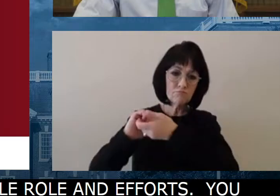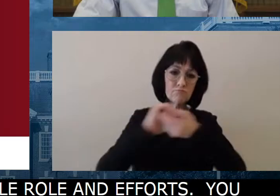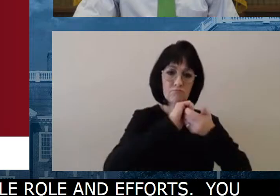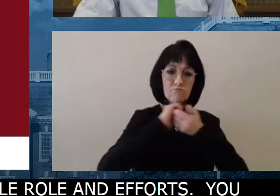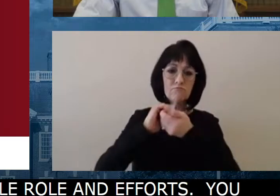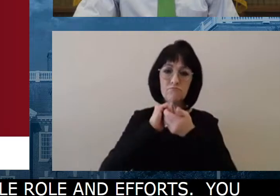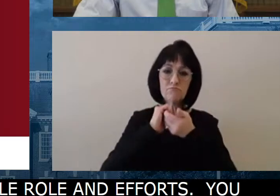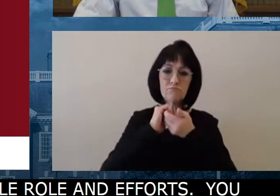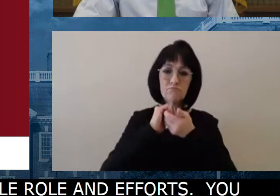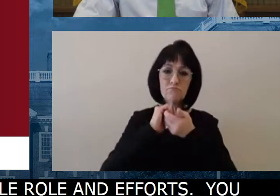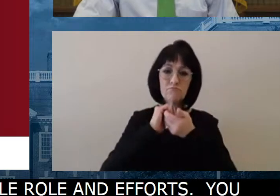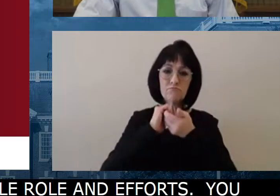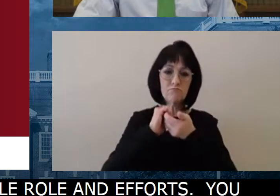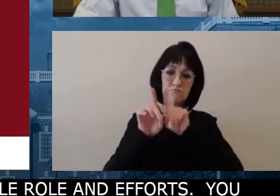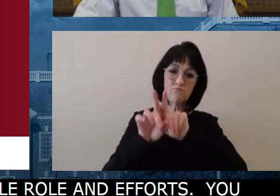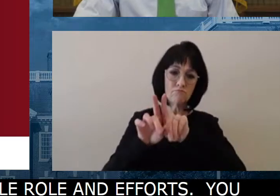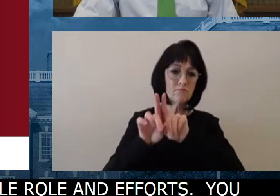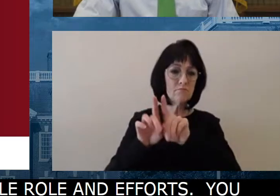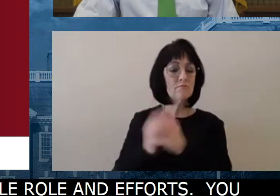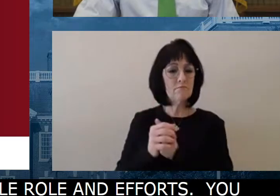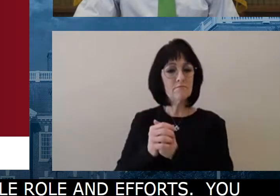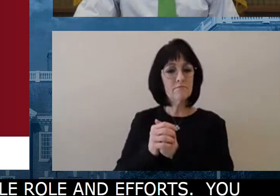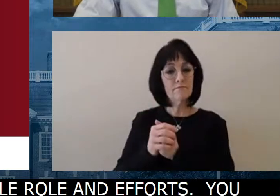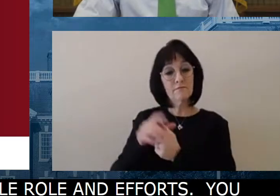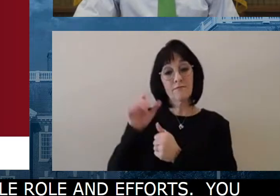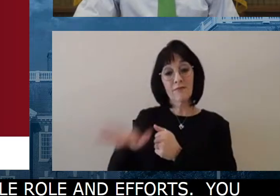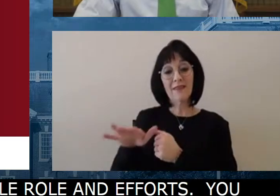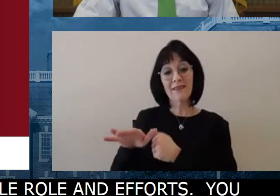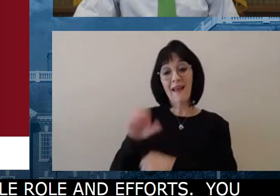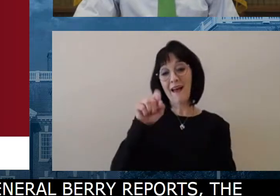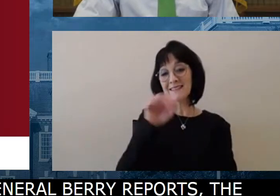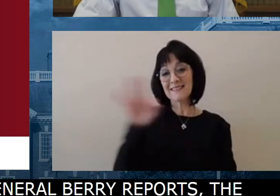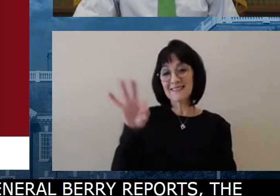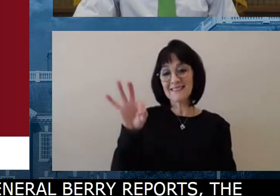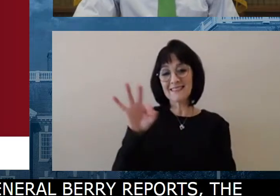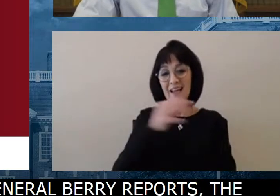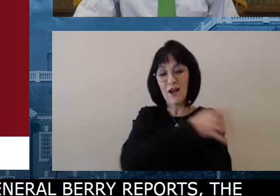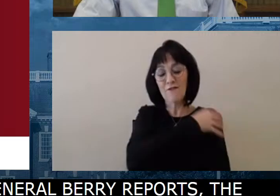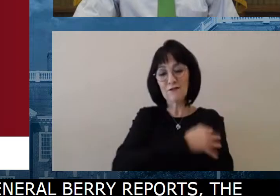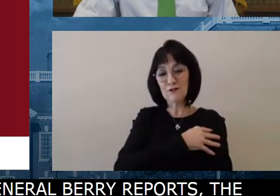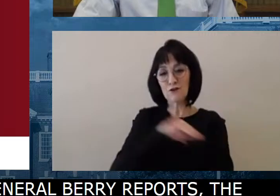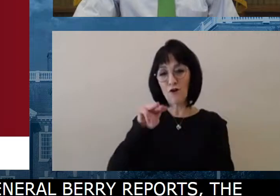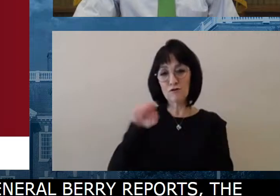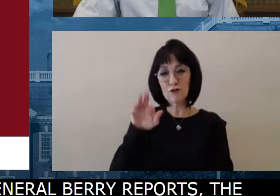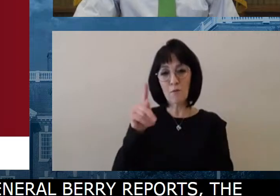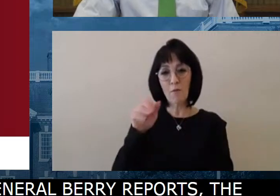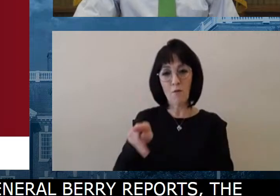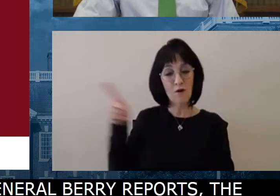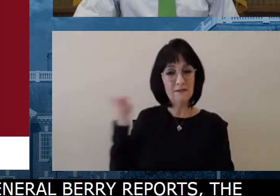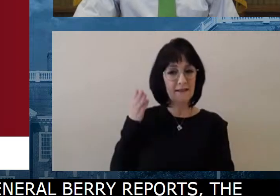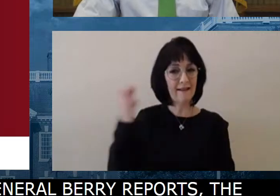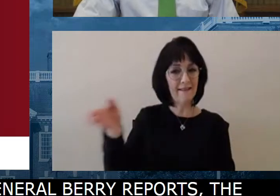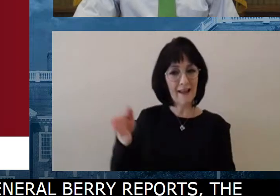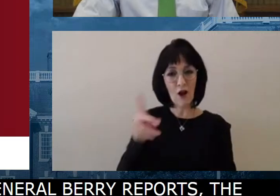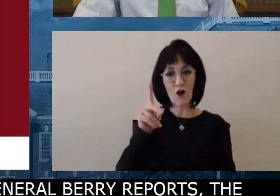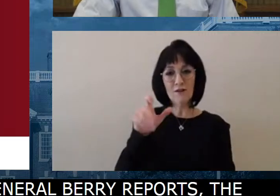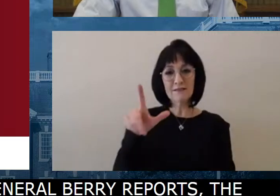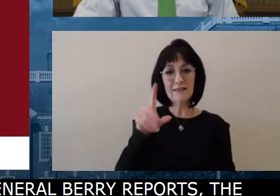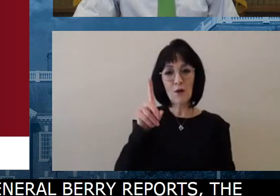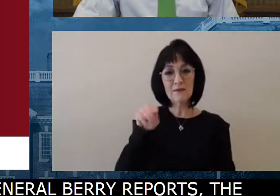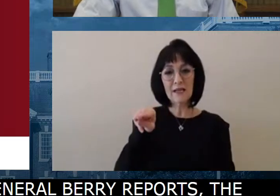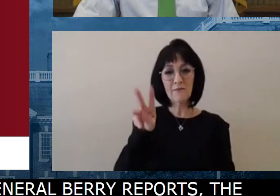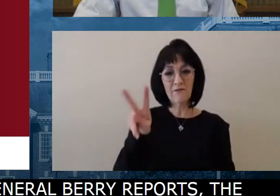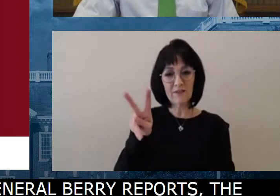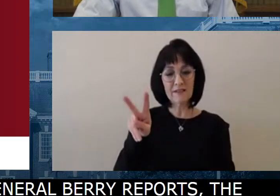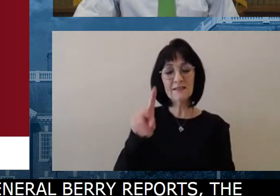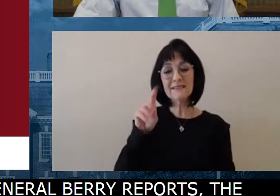to Staff Sergeant Martin, who was at the DMV in Delaware City on Sunday. I approached her team.